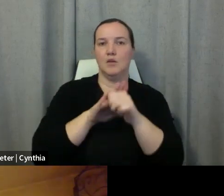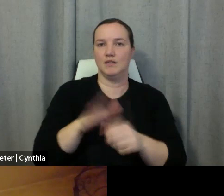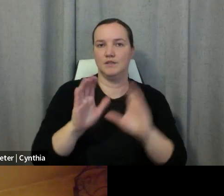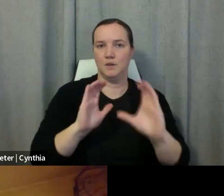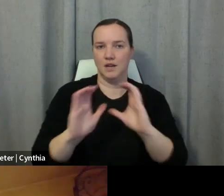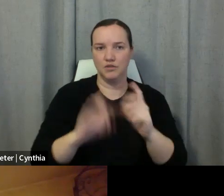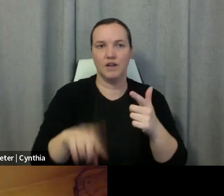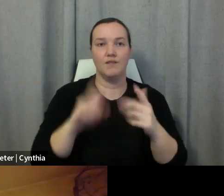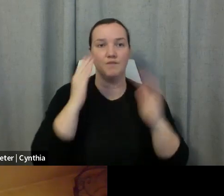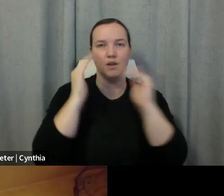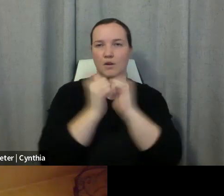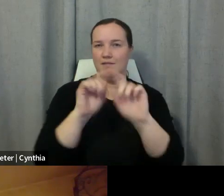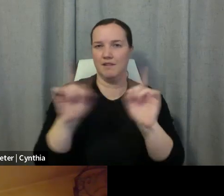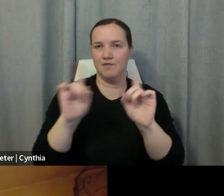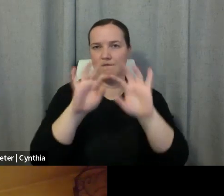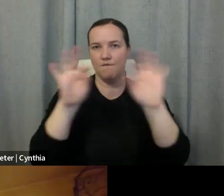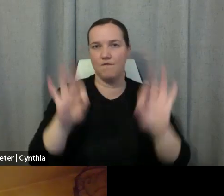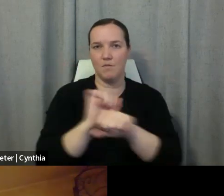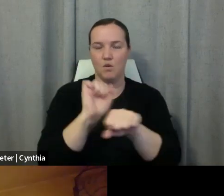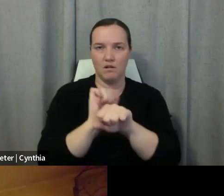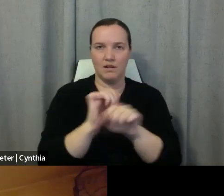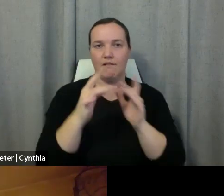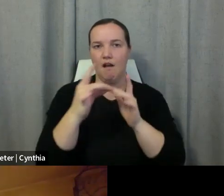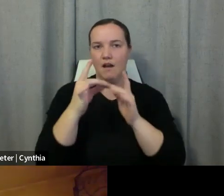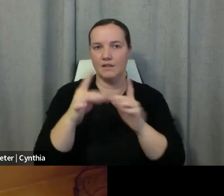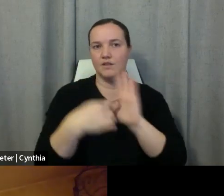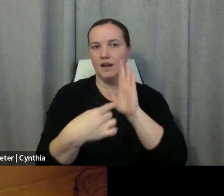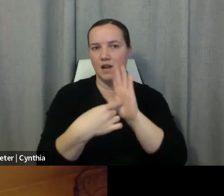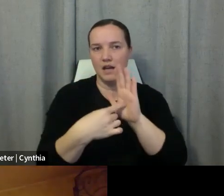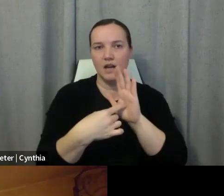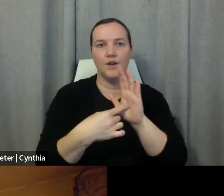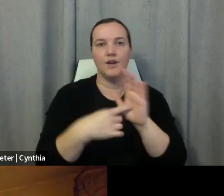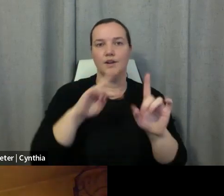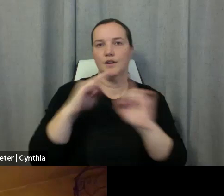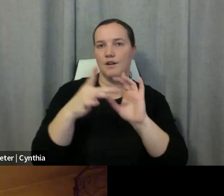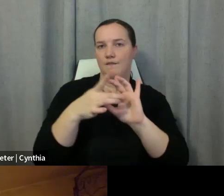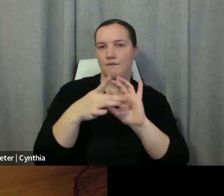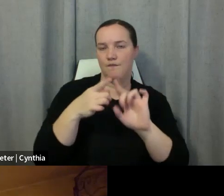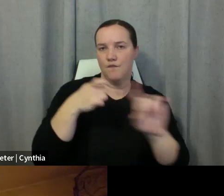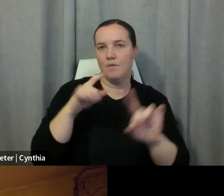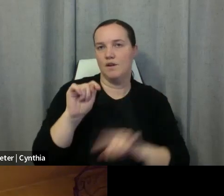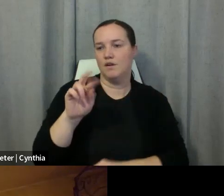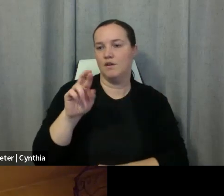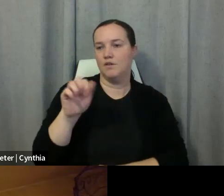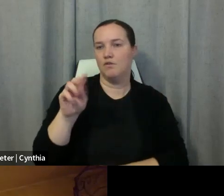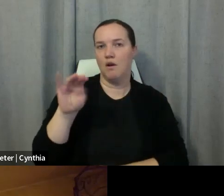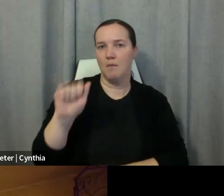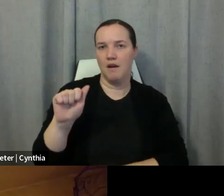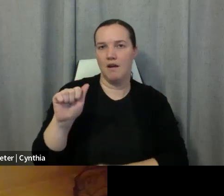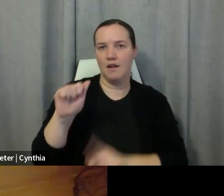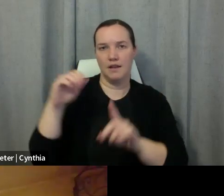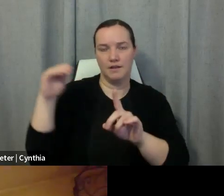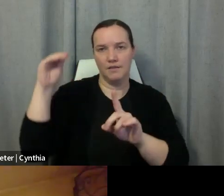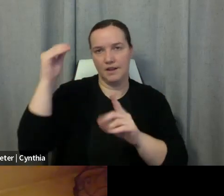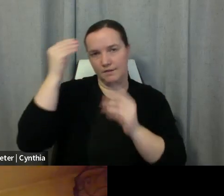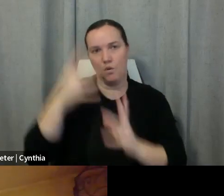the different frameworks. So you'll see that in the session, I'm looking at things like positioning from a trauma-informed. The terms that we often hear is calling